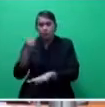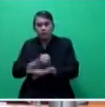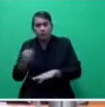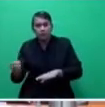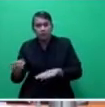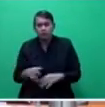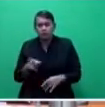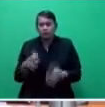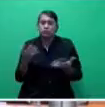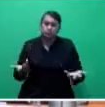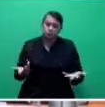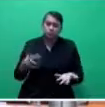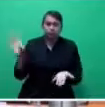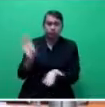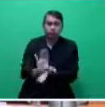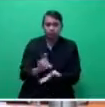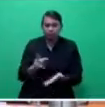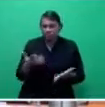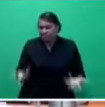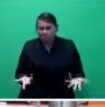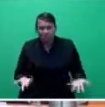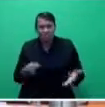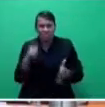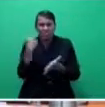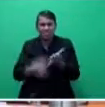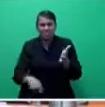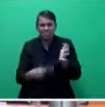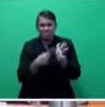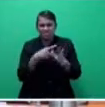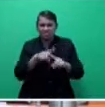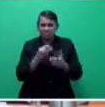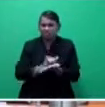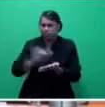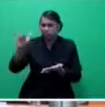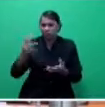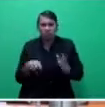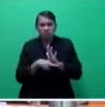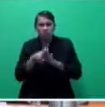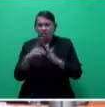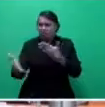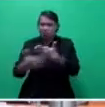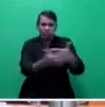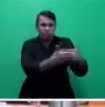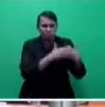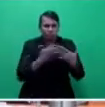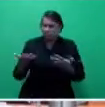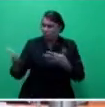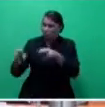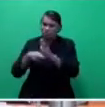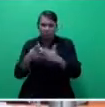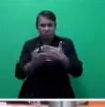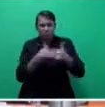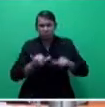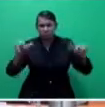departing or nobody coming in. None of the hotels are filled up. Cinemas are closed even, where we get ECAL and STT. So